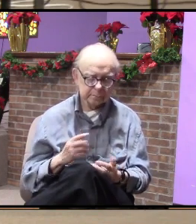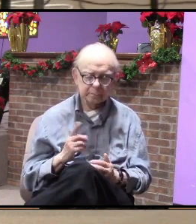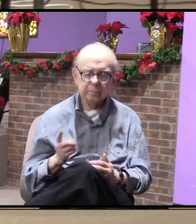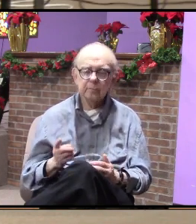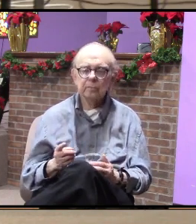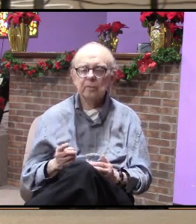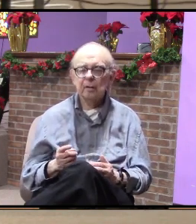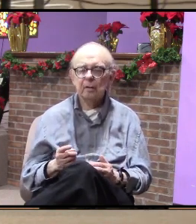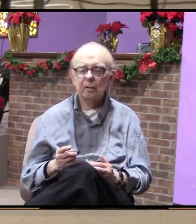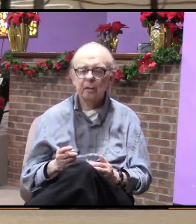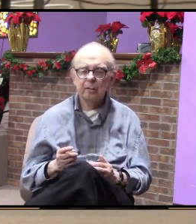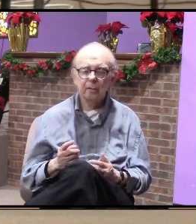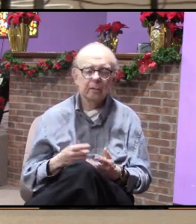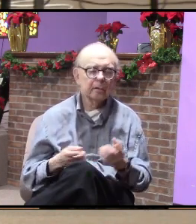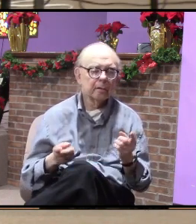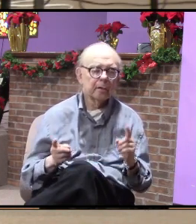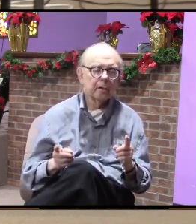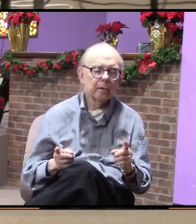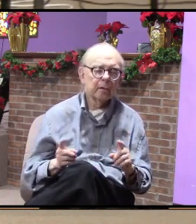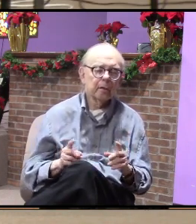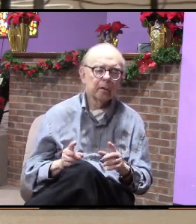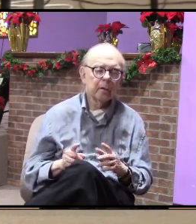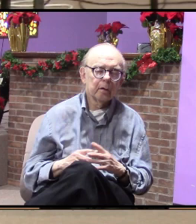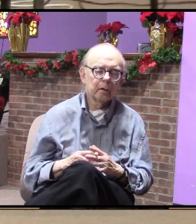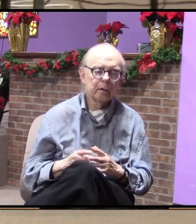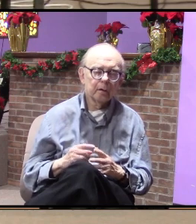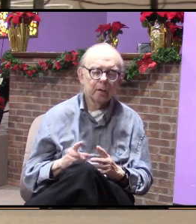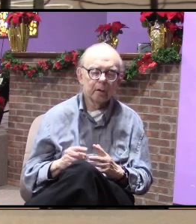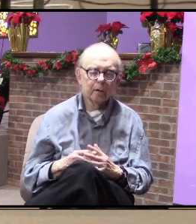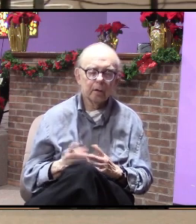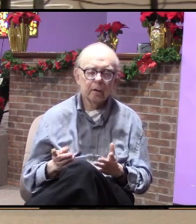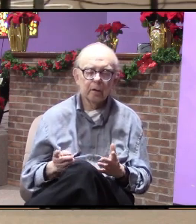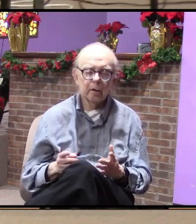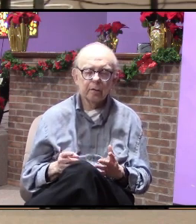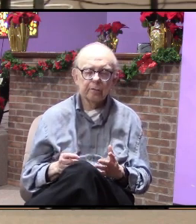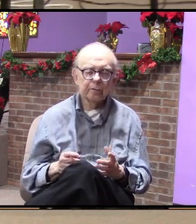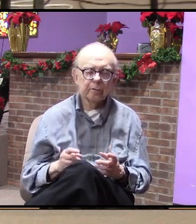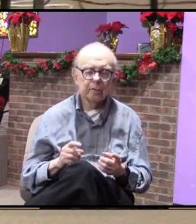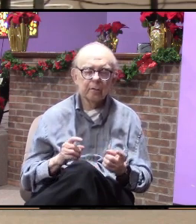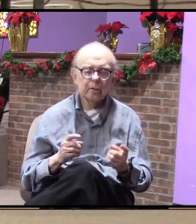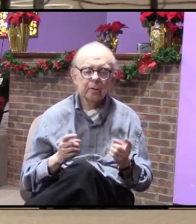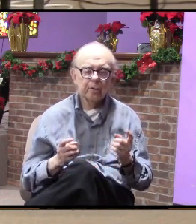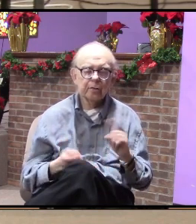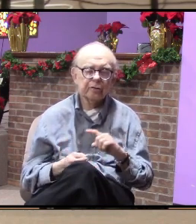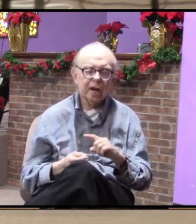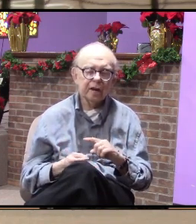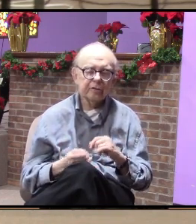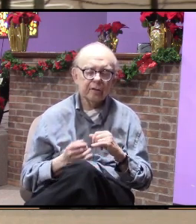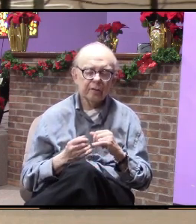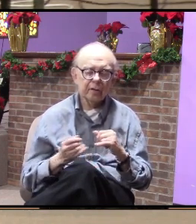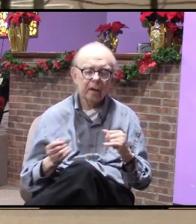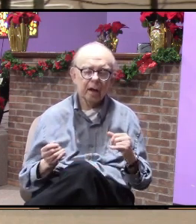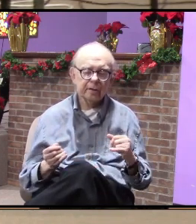So, what happens when we begin to start trying to bend the boundaries?